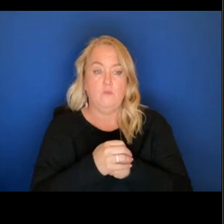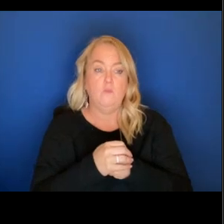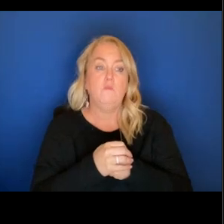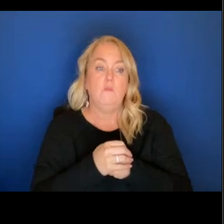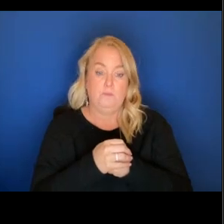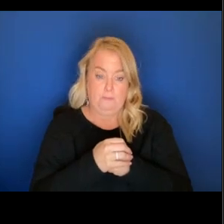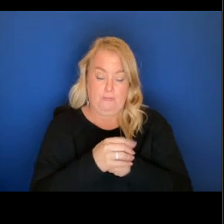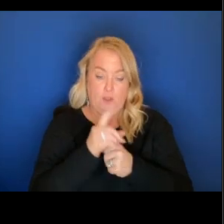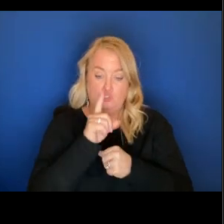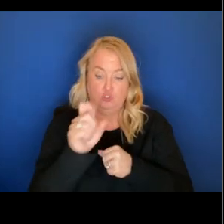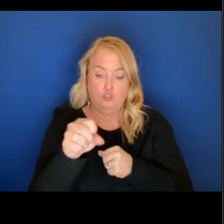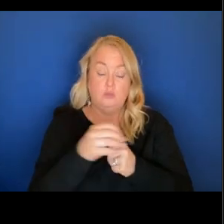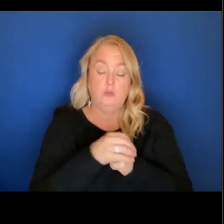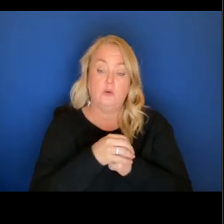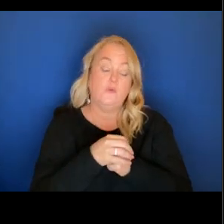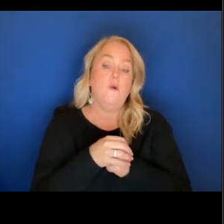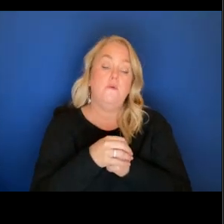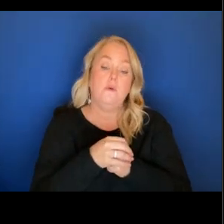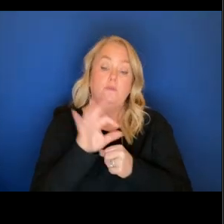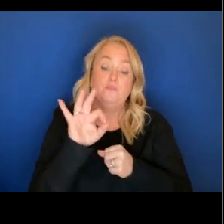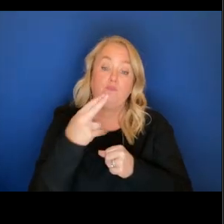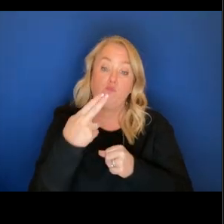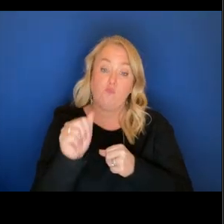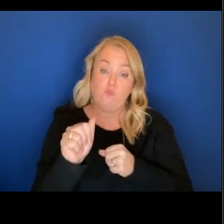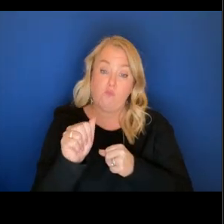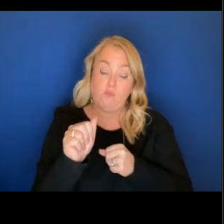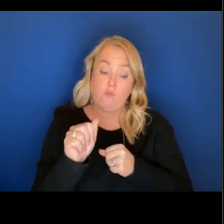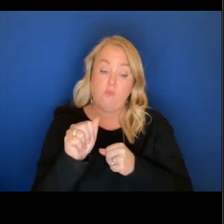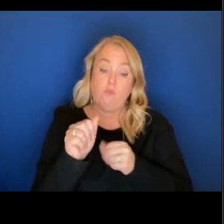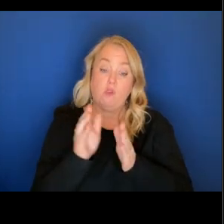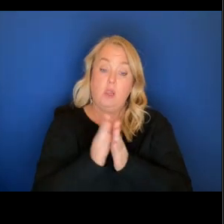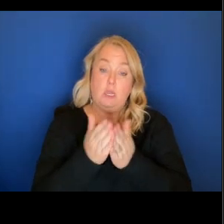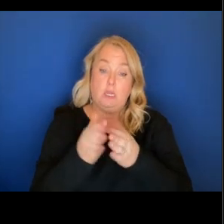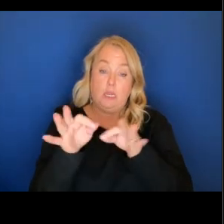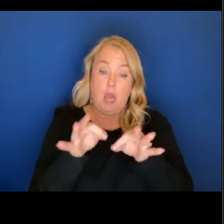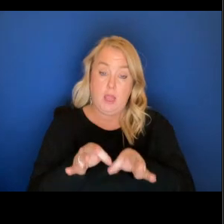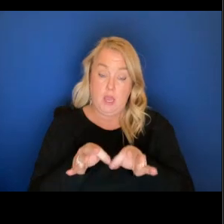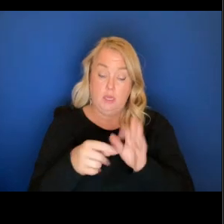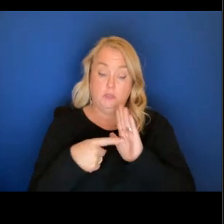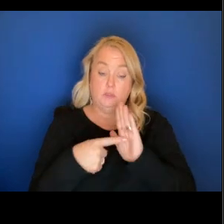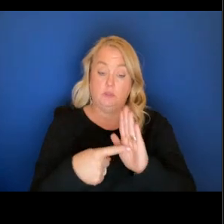So sure. So the Fair Housing Act guidelines require that